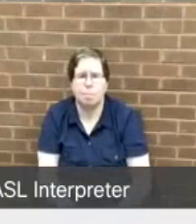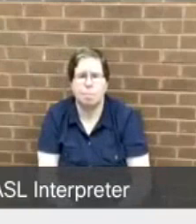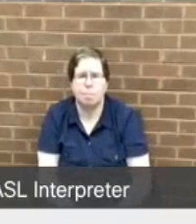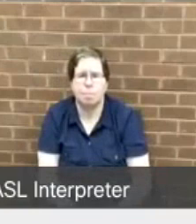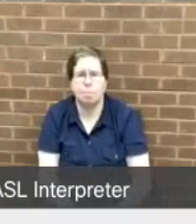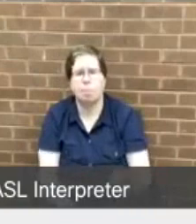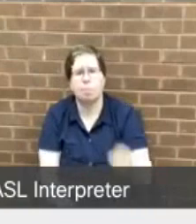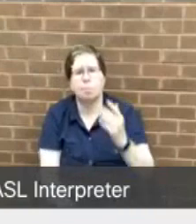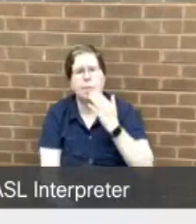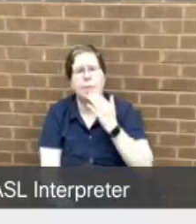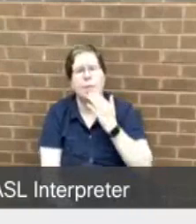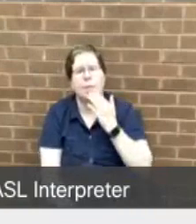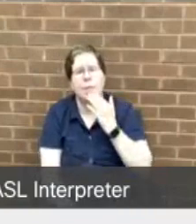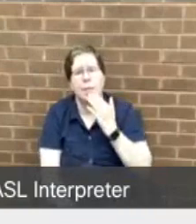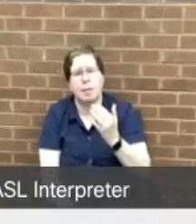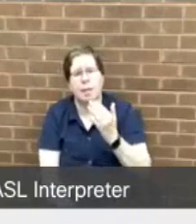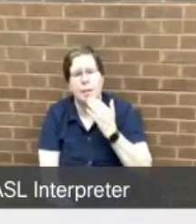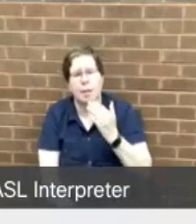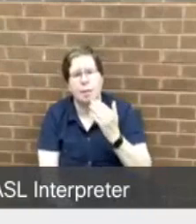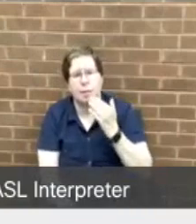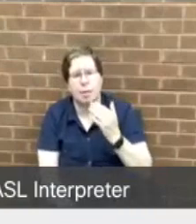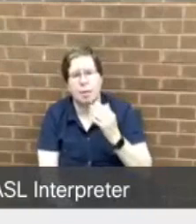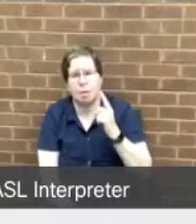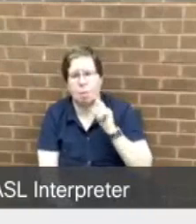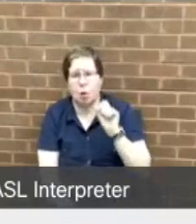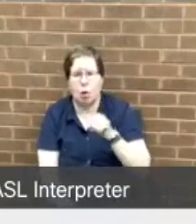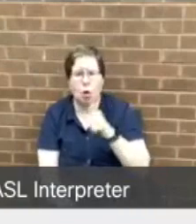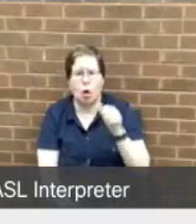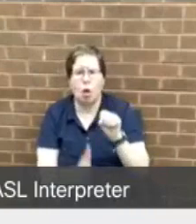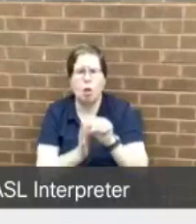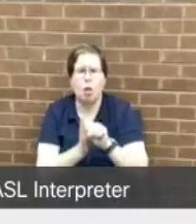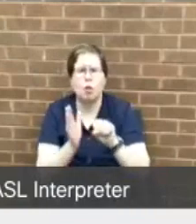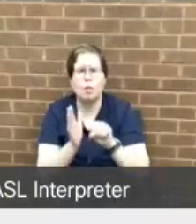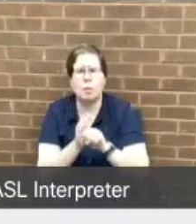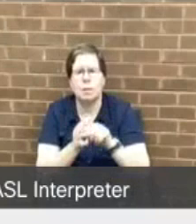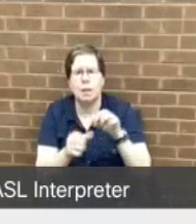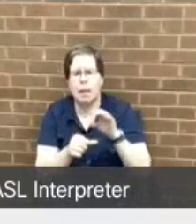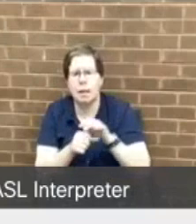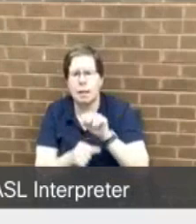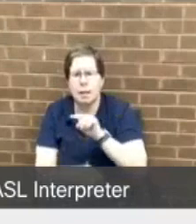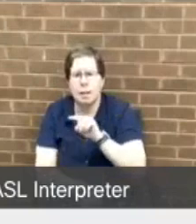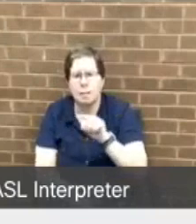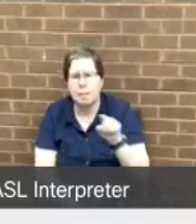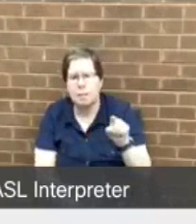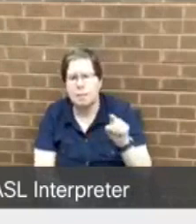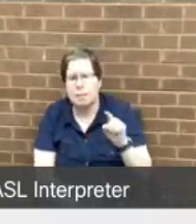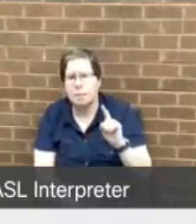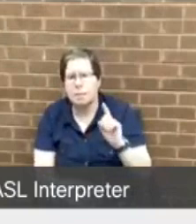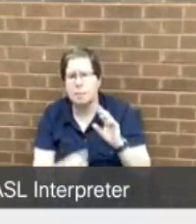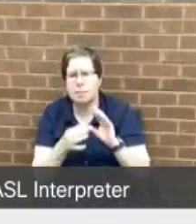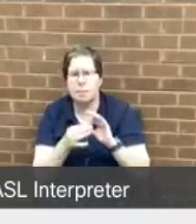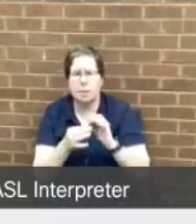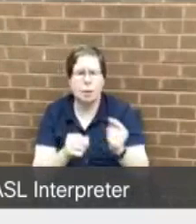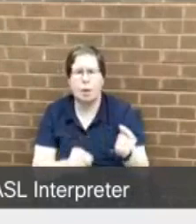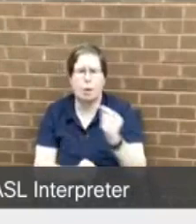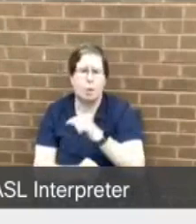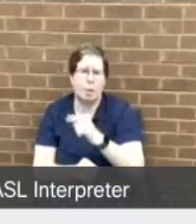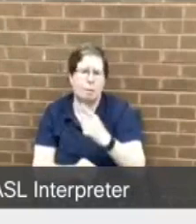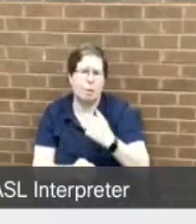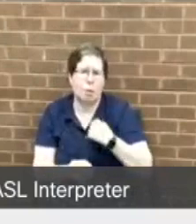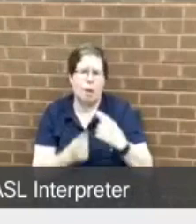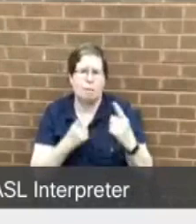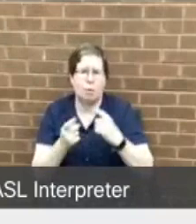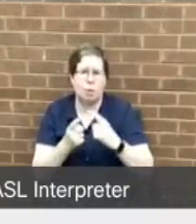Thank you. I don't think we have any other state electeds that have questions, that we can always come back if there are, but I wanted